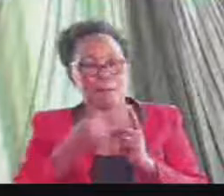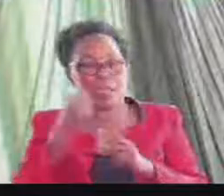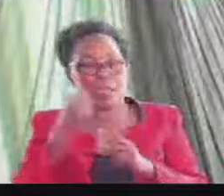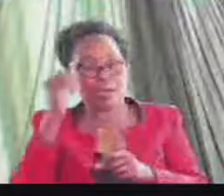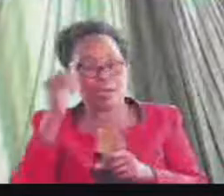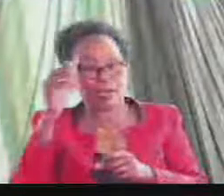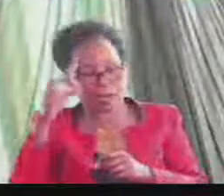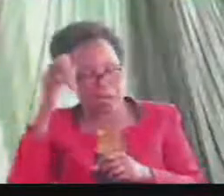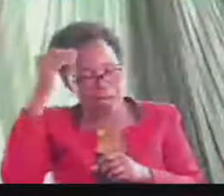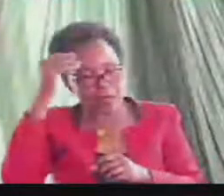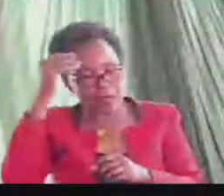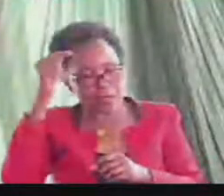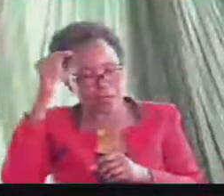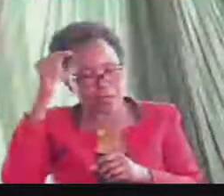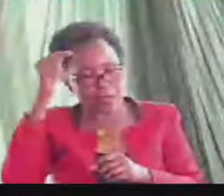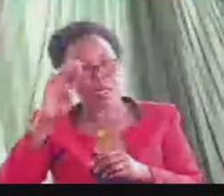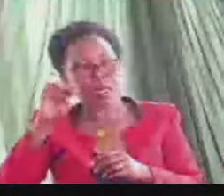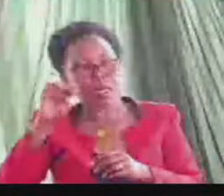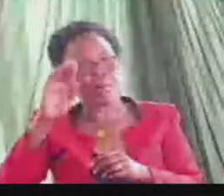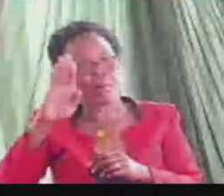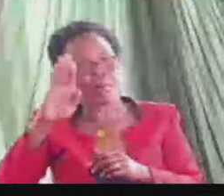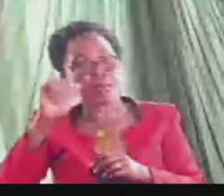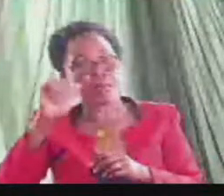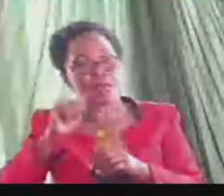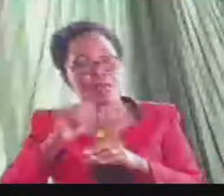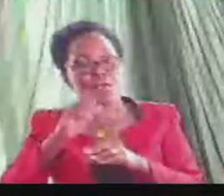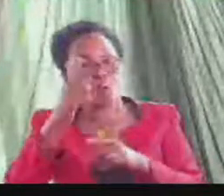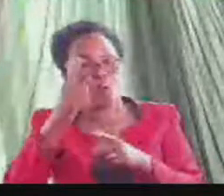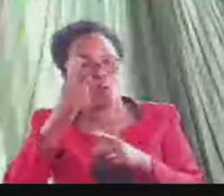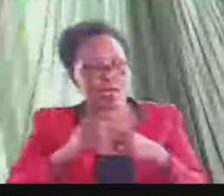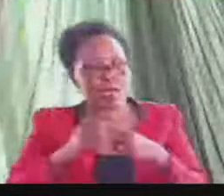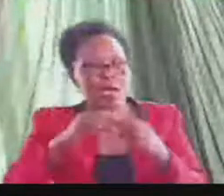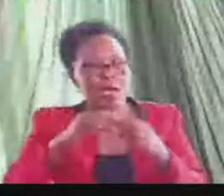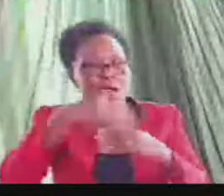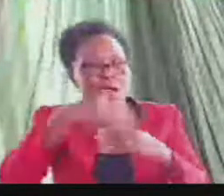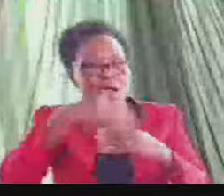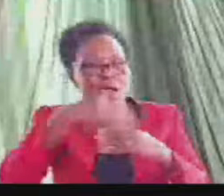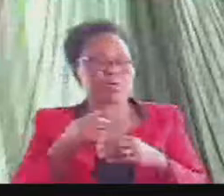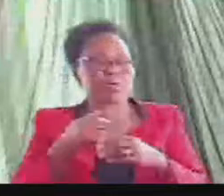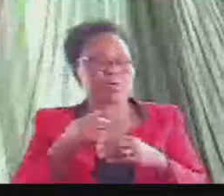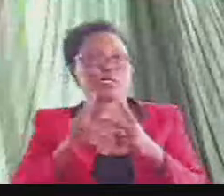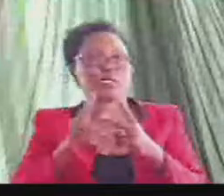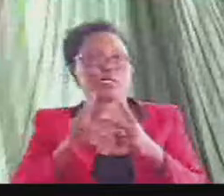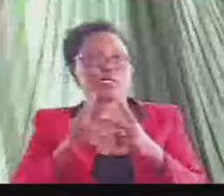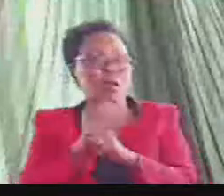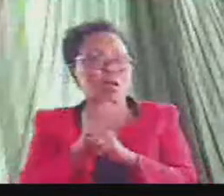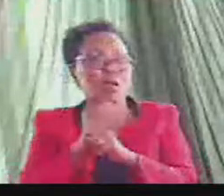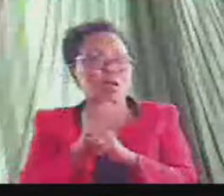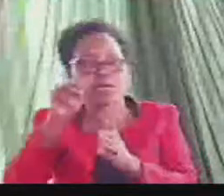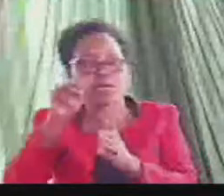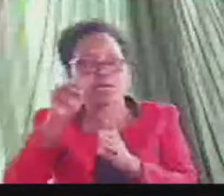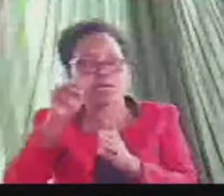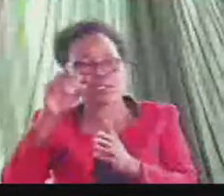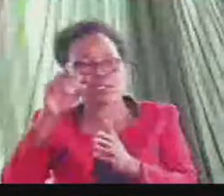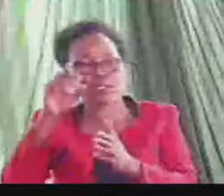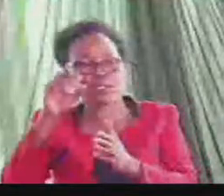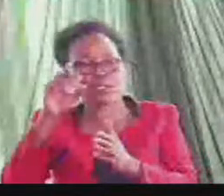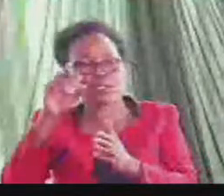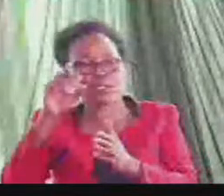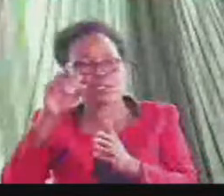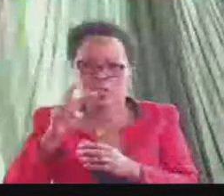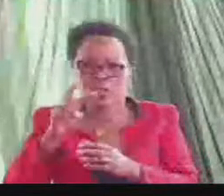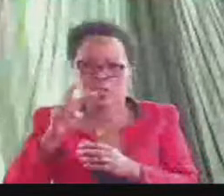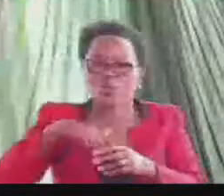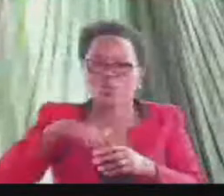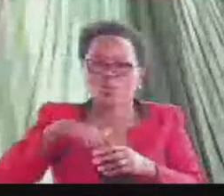the NSSF, and I could see that we are dealing with finances, we are dealing with HR, we are dealing